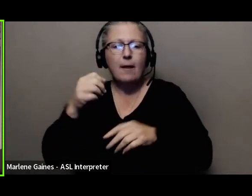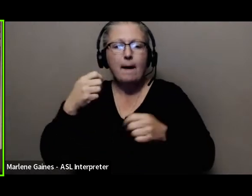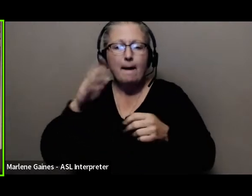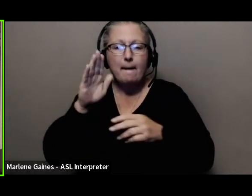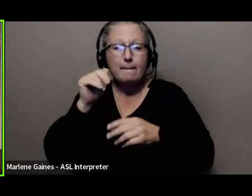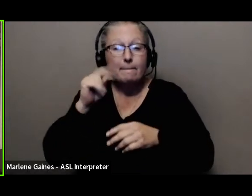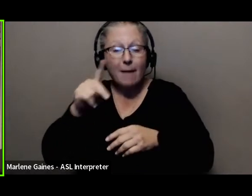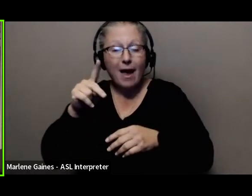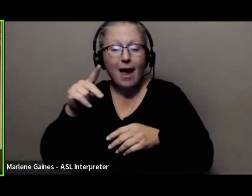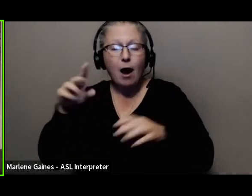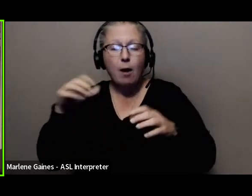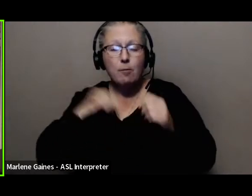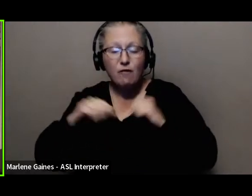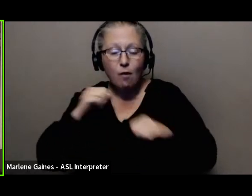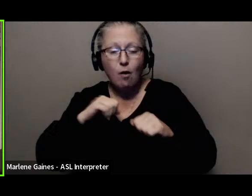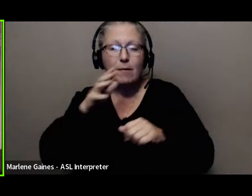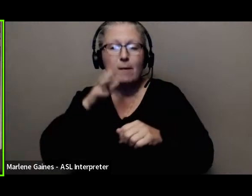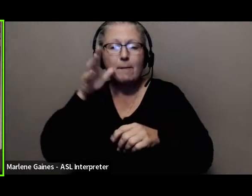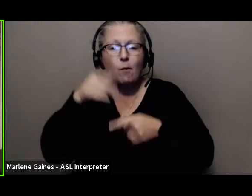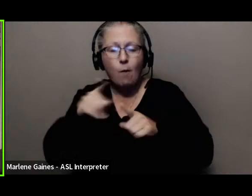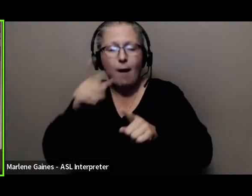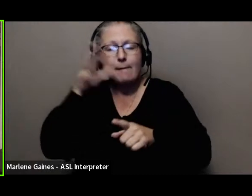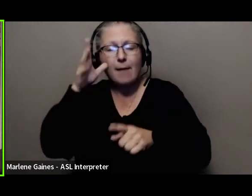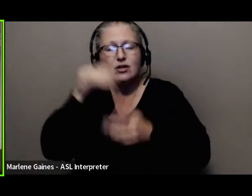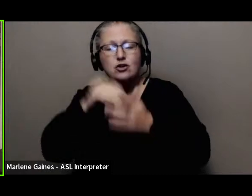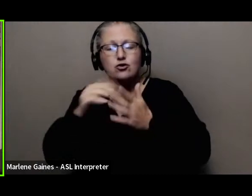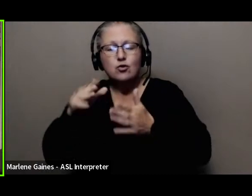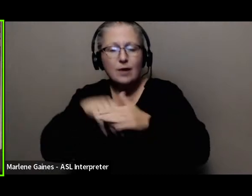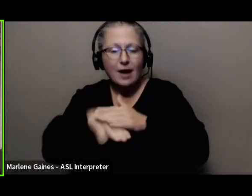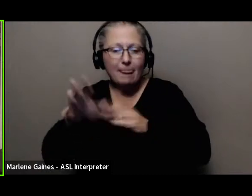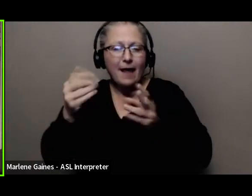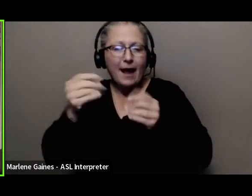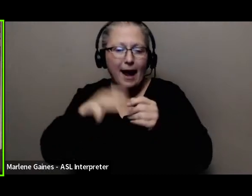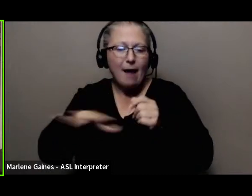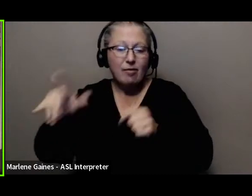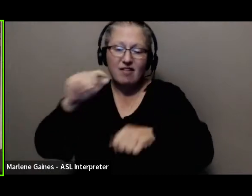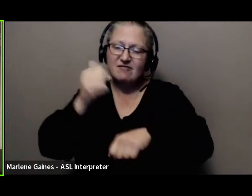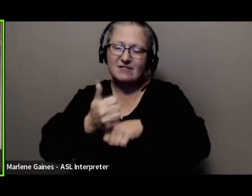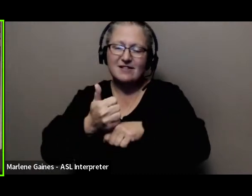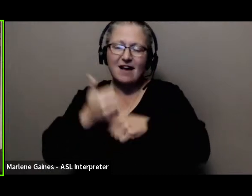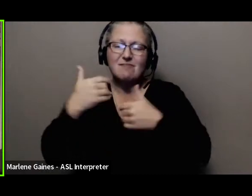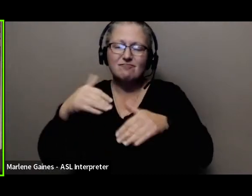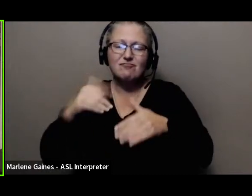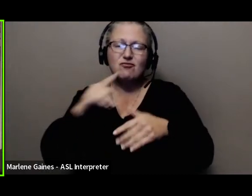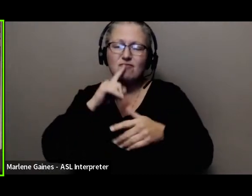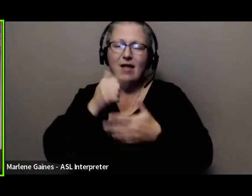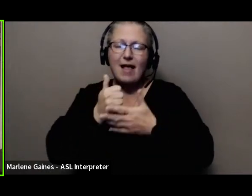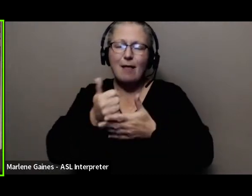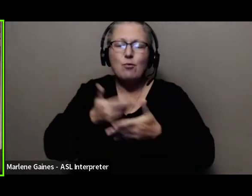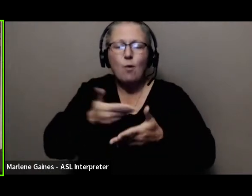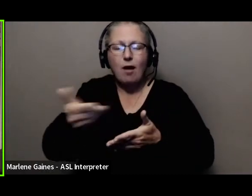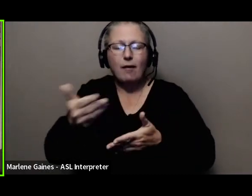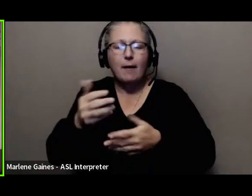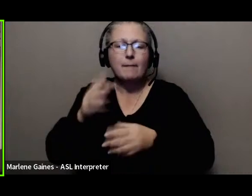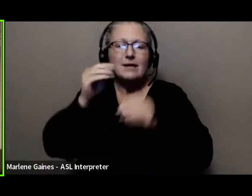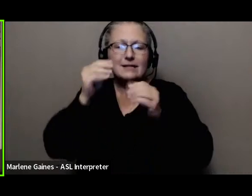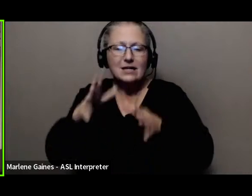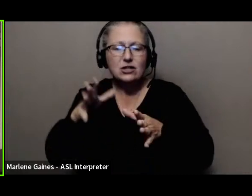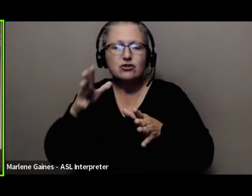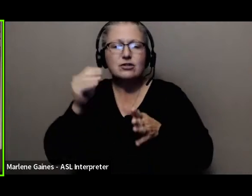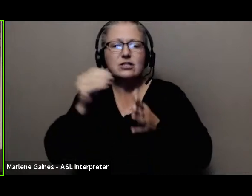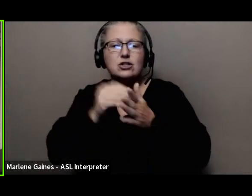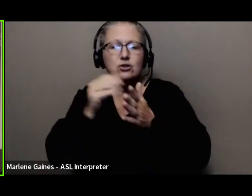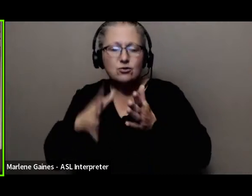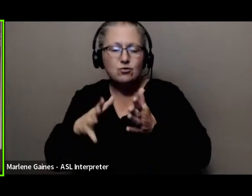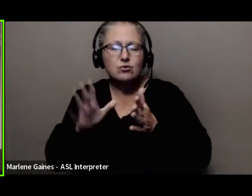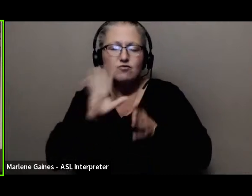performing as parents and students entered the campus. And that was, they really set the stage for that because it was really welcoming. And teachers and students were really